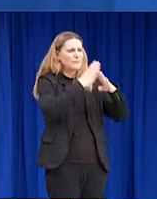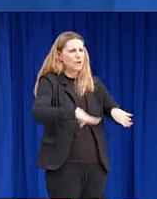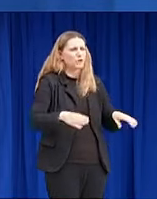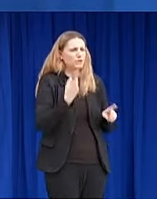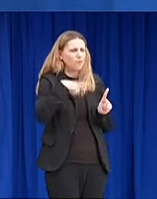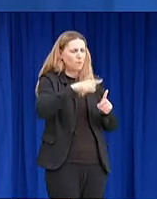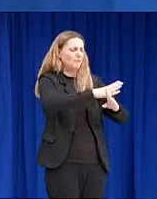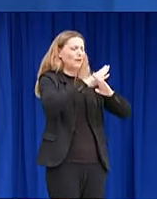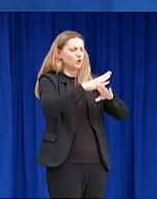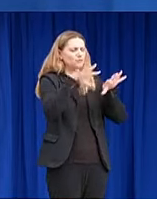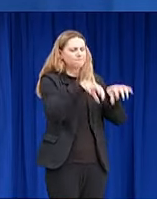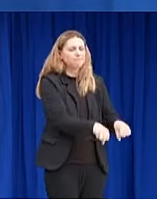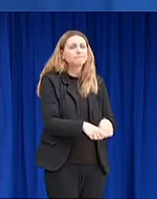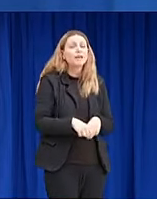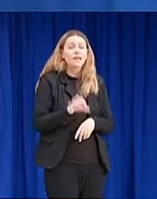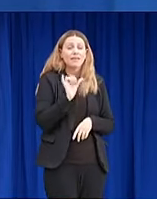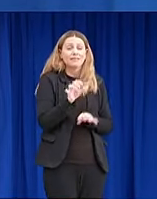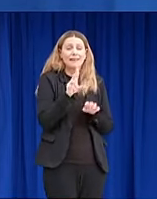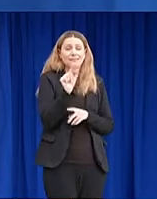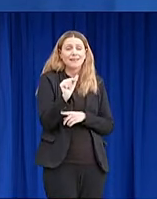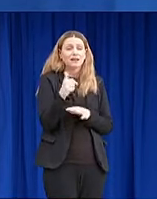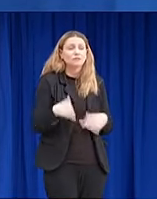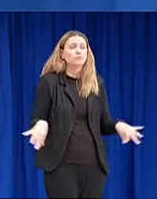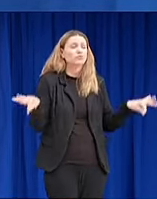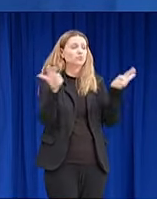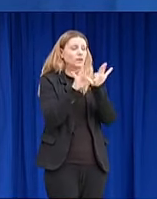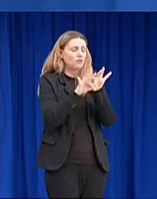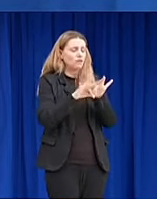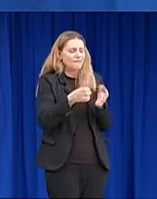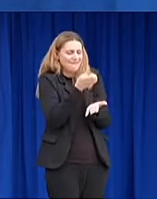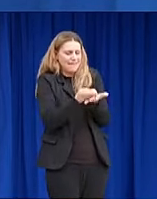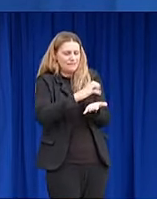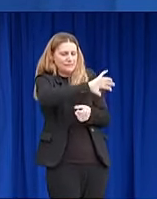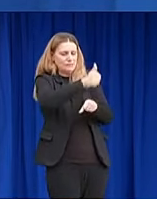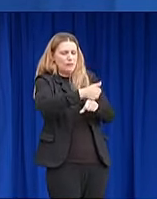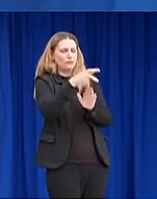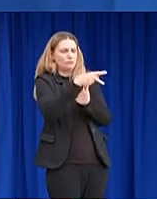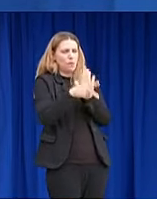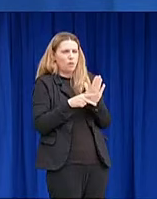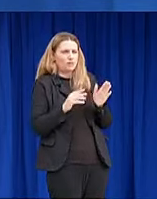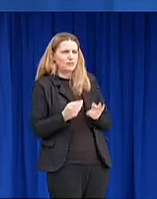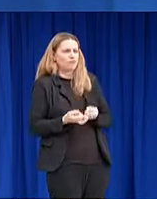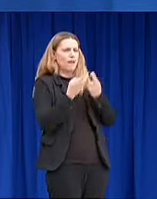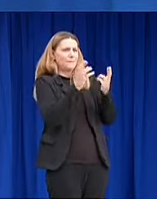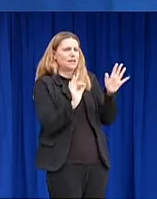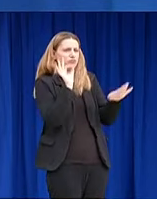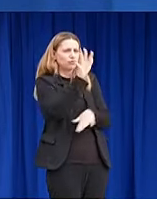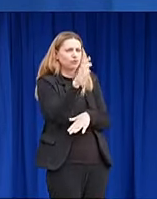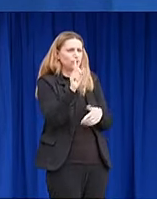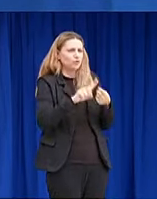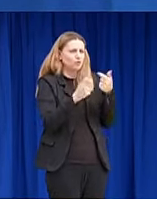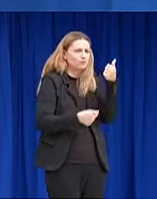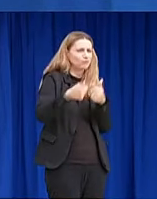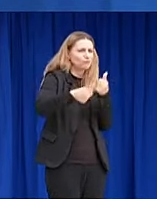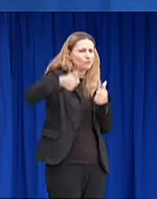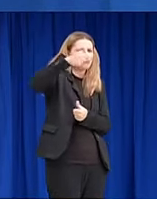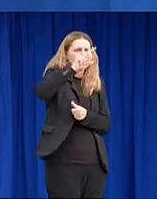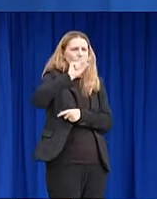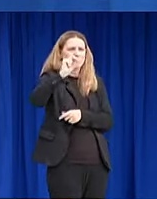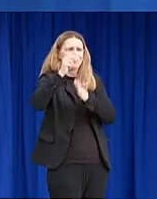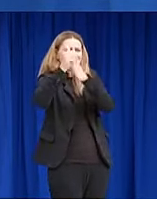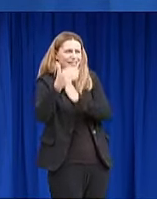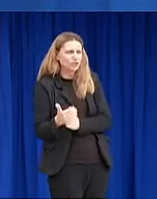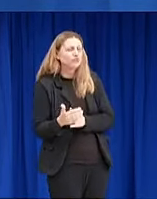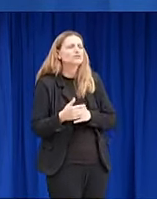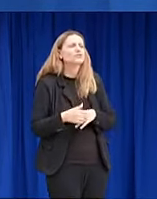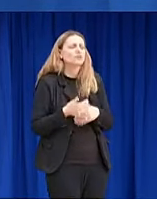are critical in creating an evidence-based policy recommendations for senior DoD leaders to improve the health and